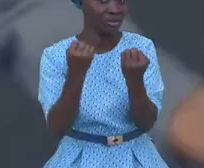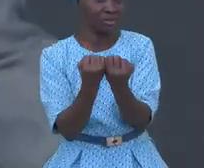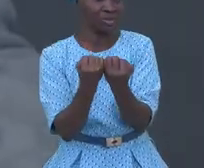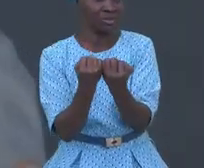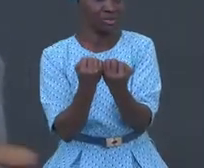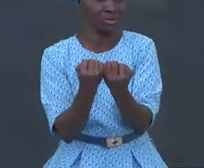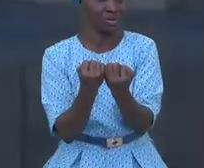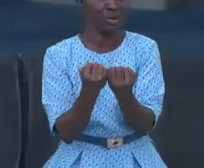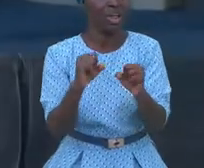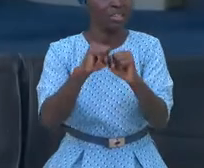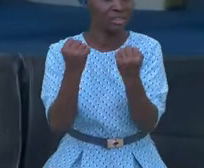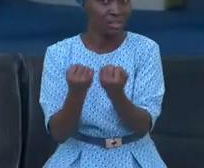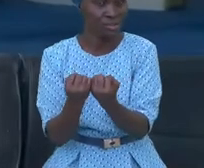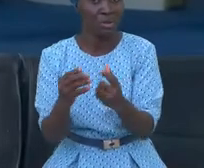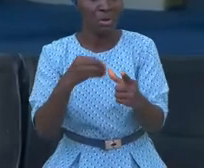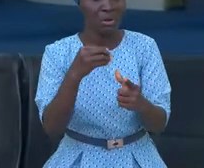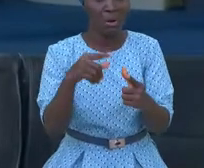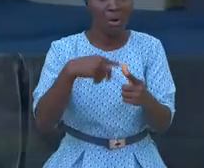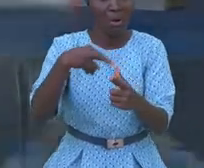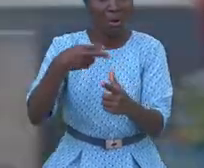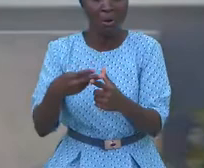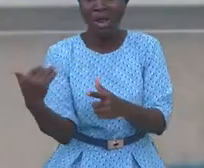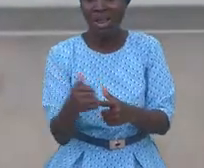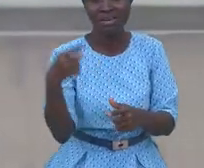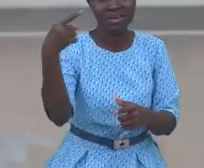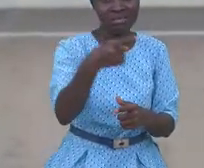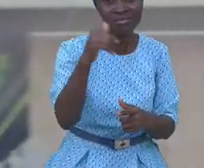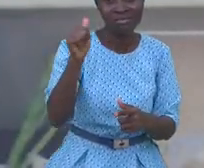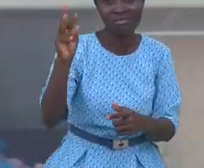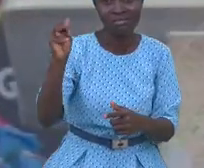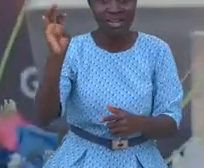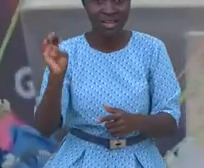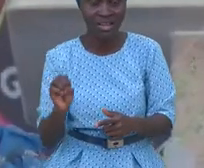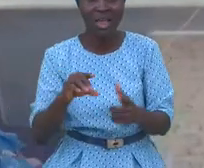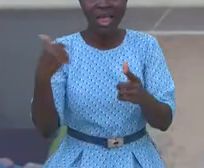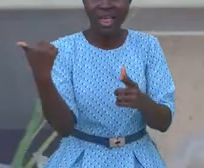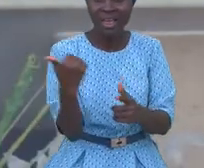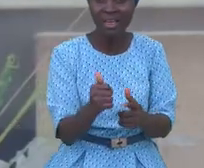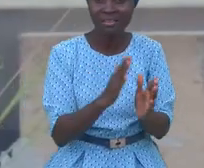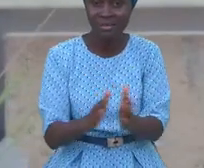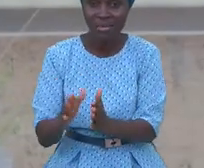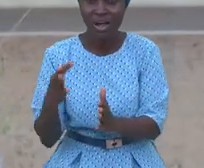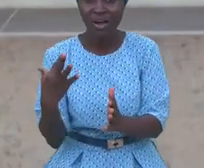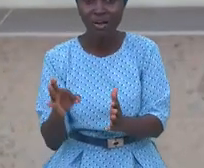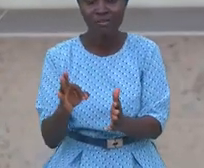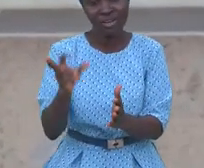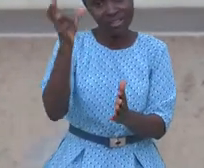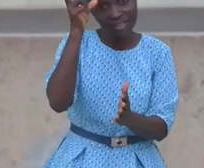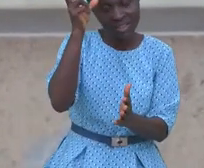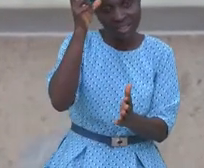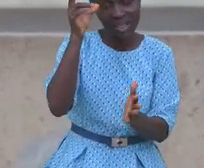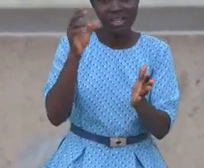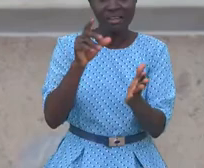play kind of game that will come, any strategy of the devil that will come to sift you